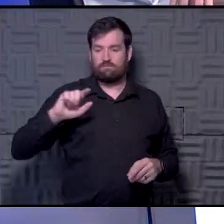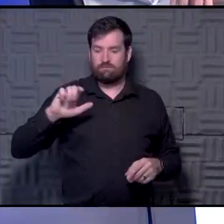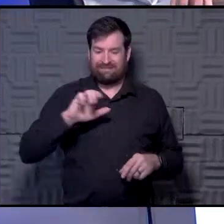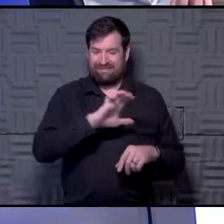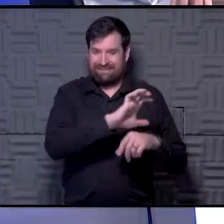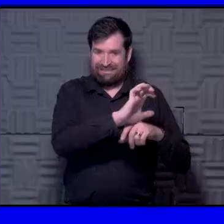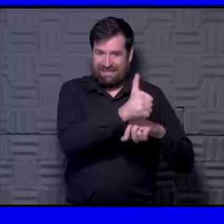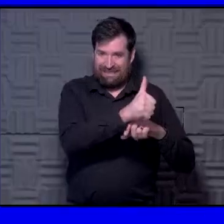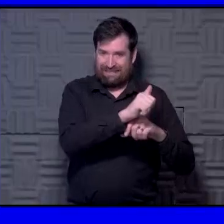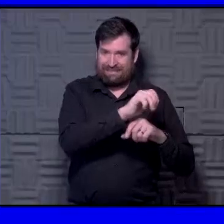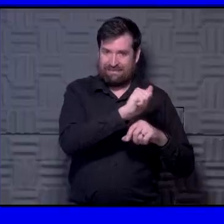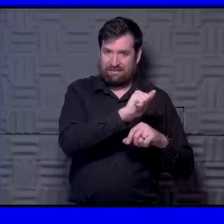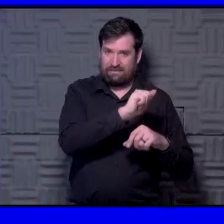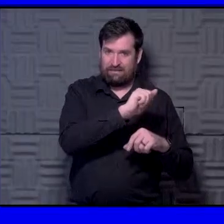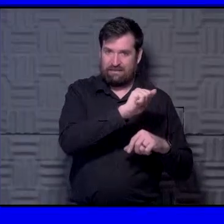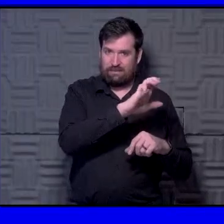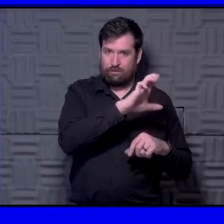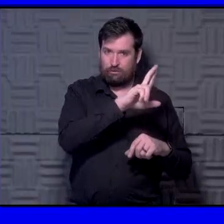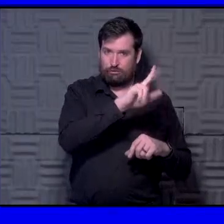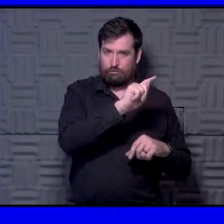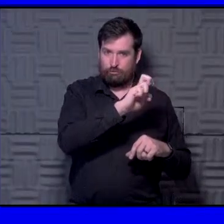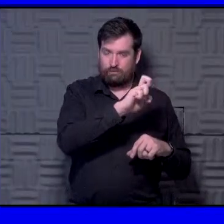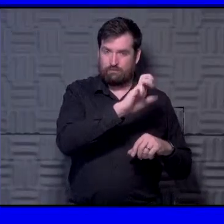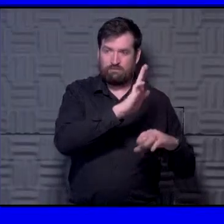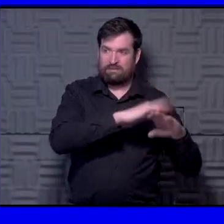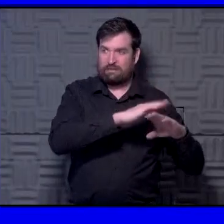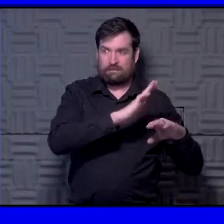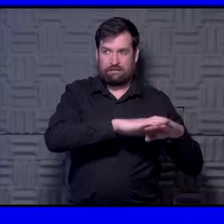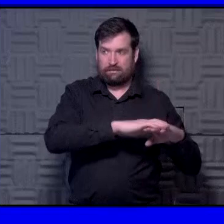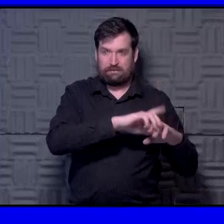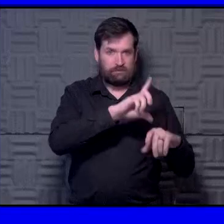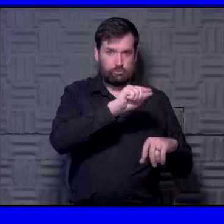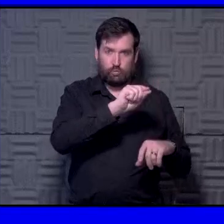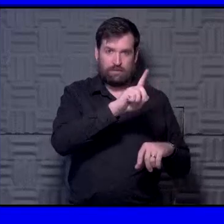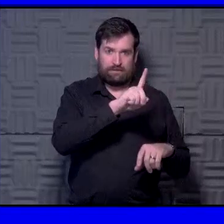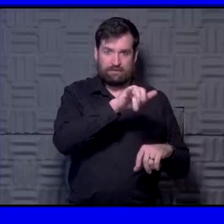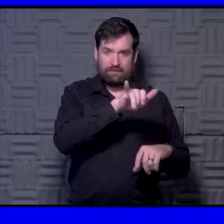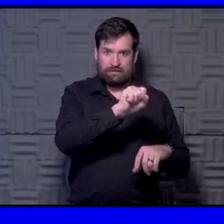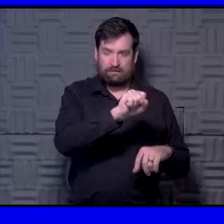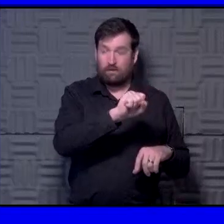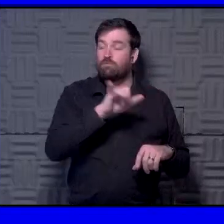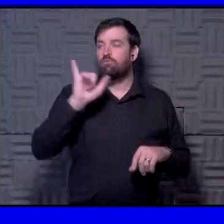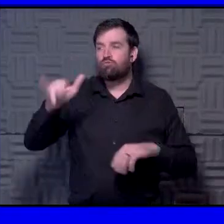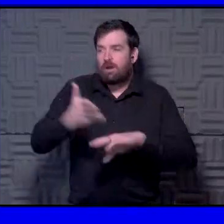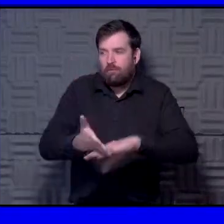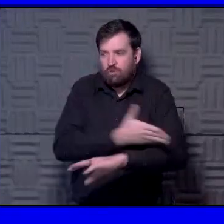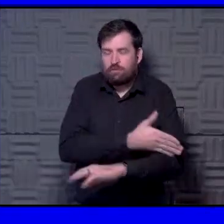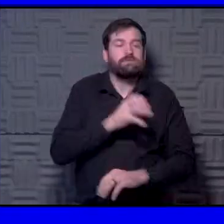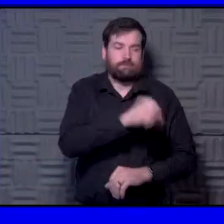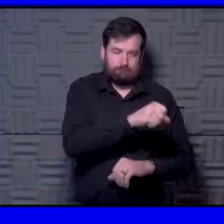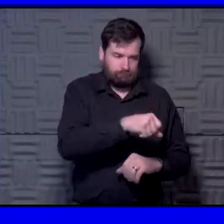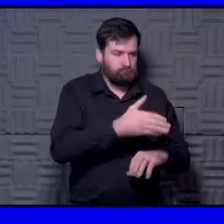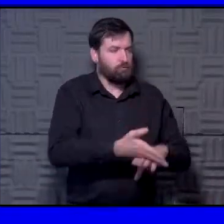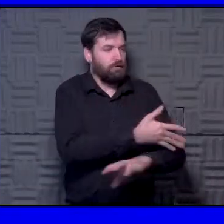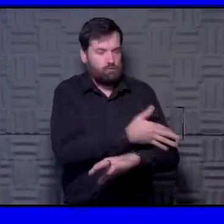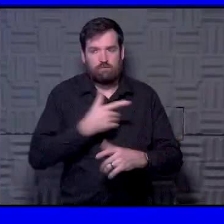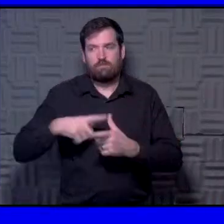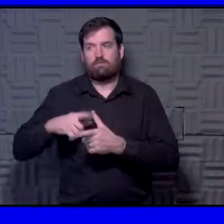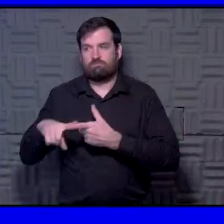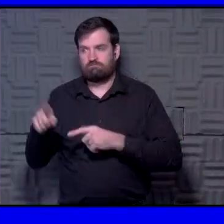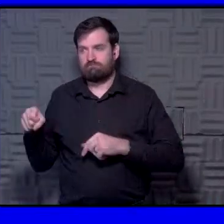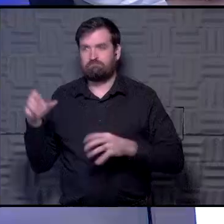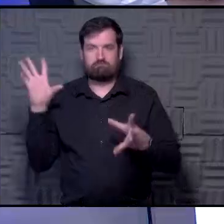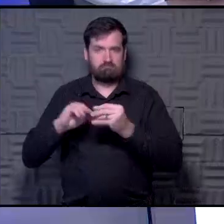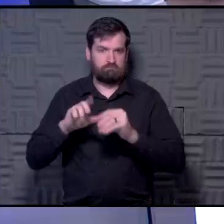period, so that they've been on the vent at least for 20 days. Yeah, and that's then, the recovering period. Just under 20, and then the recovery.